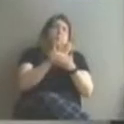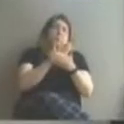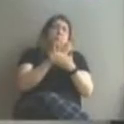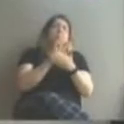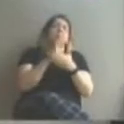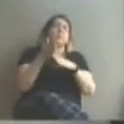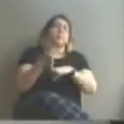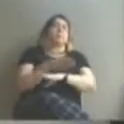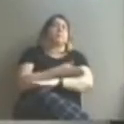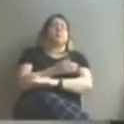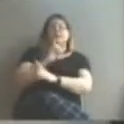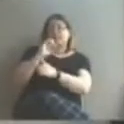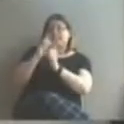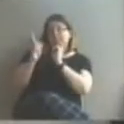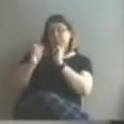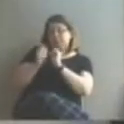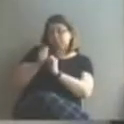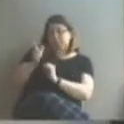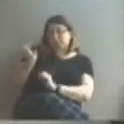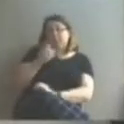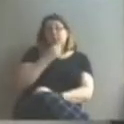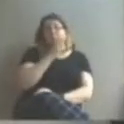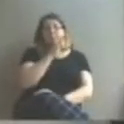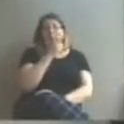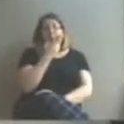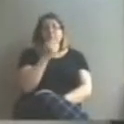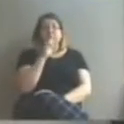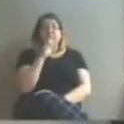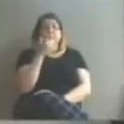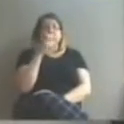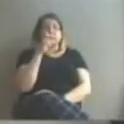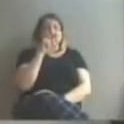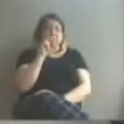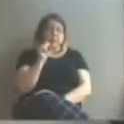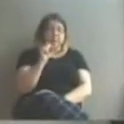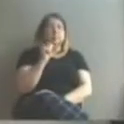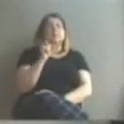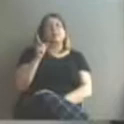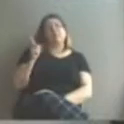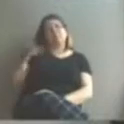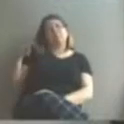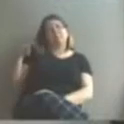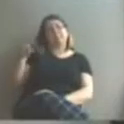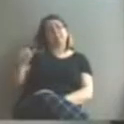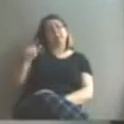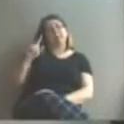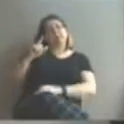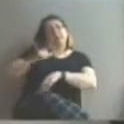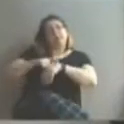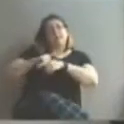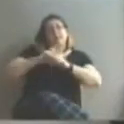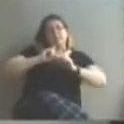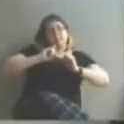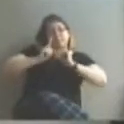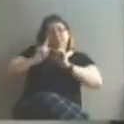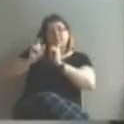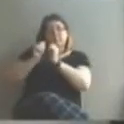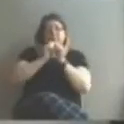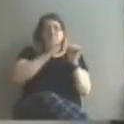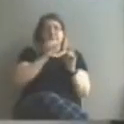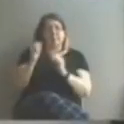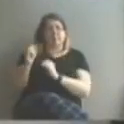when I spoke with you and I spoke with Dr. Hargens about it, I was told that you were spending the time talking to individual staff